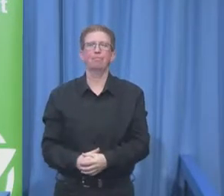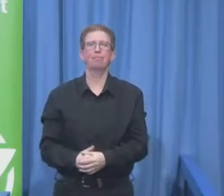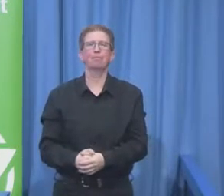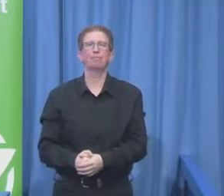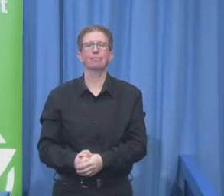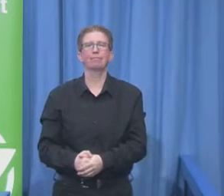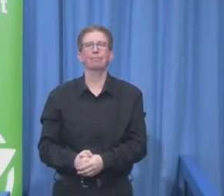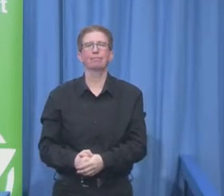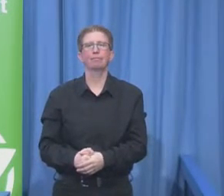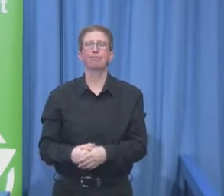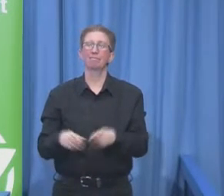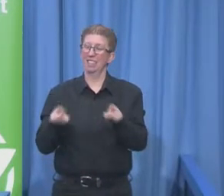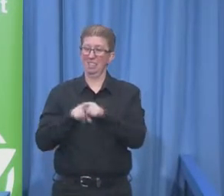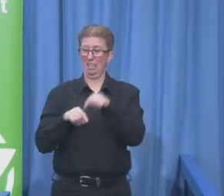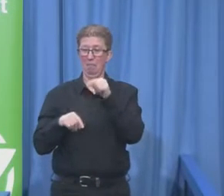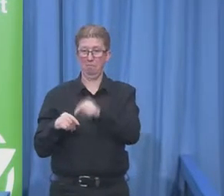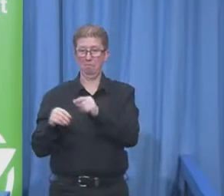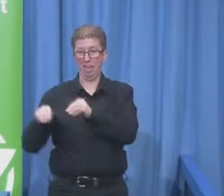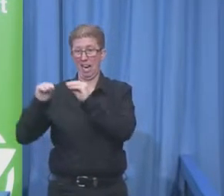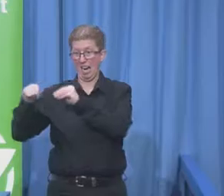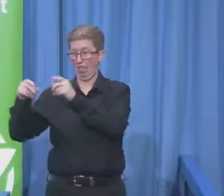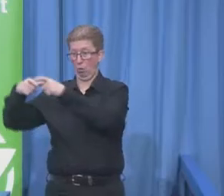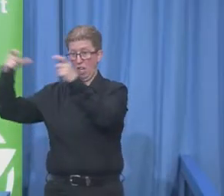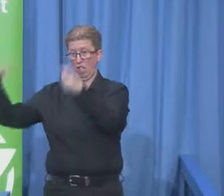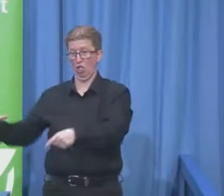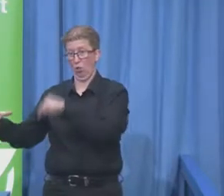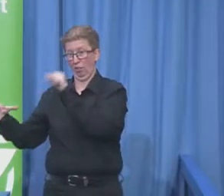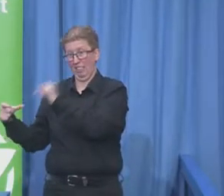job market. But what is in between?